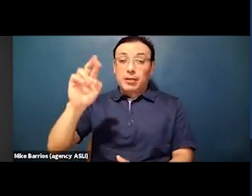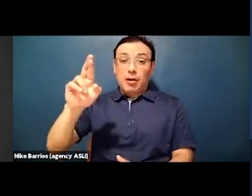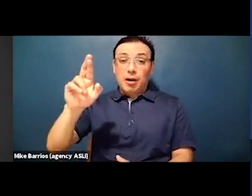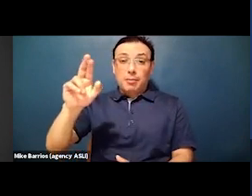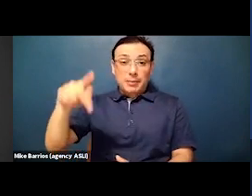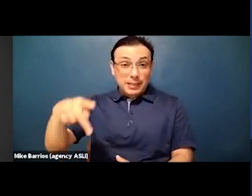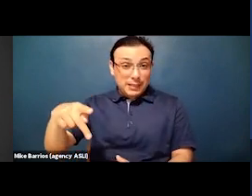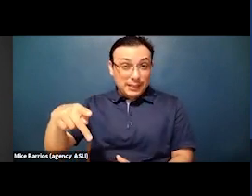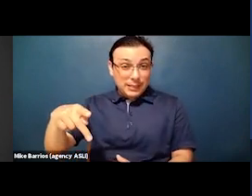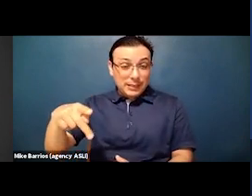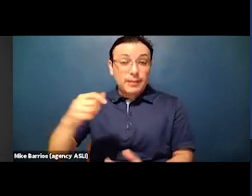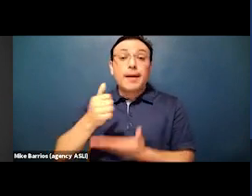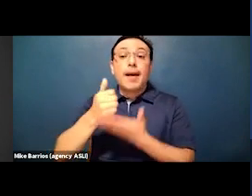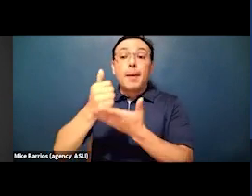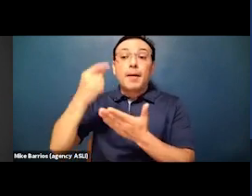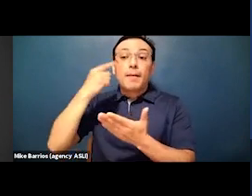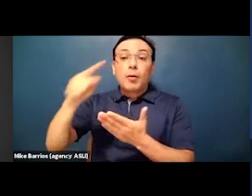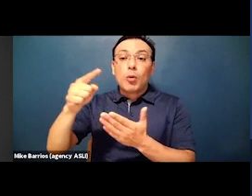cover mortgage assistance or not.